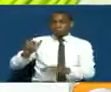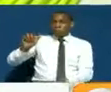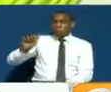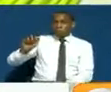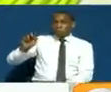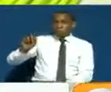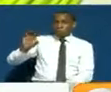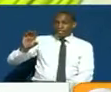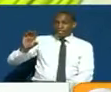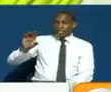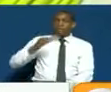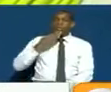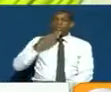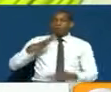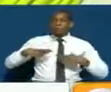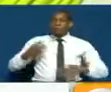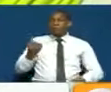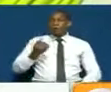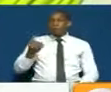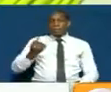ANC ni waluya tupu